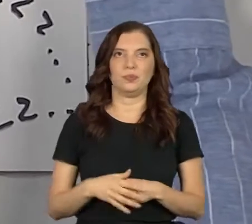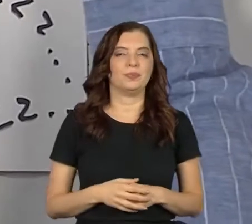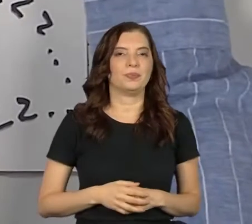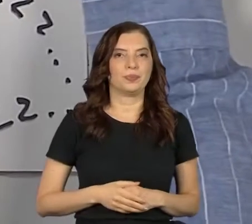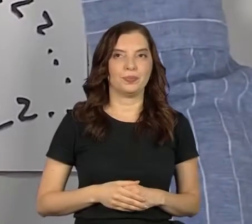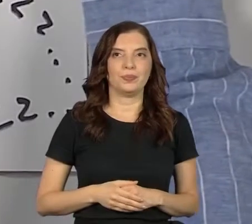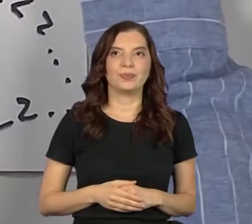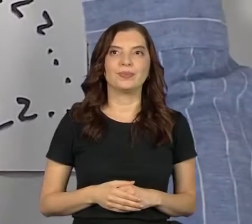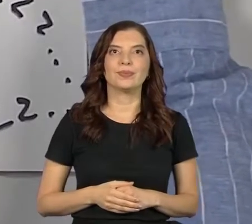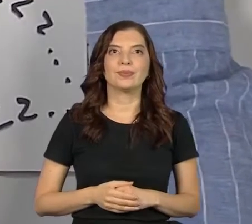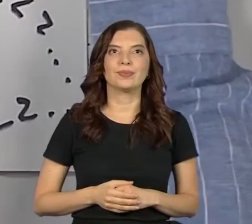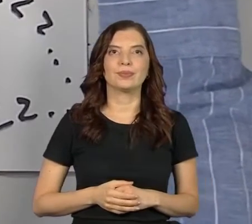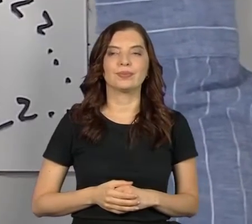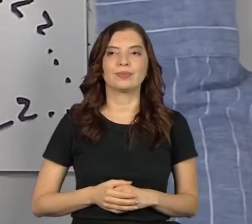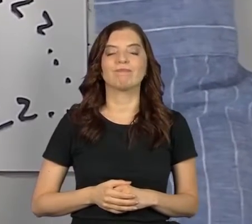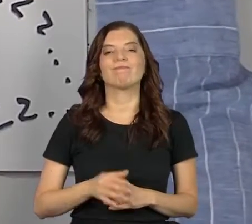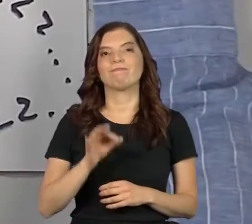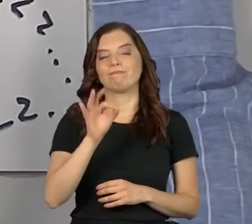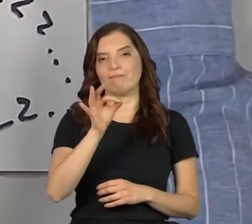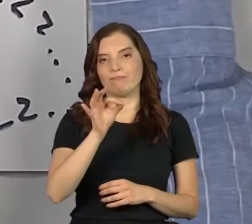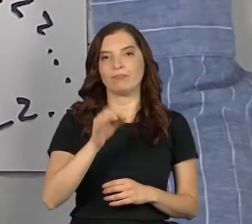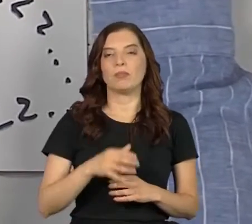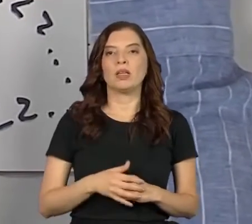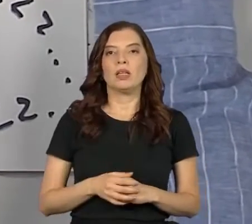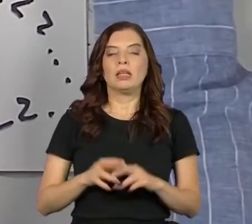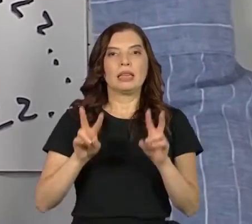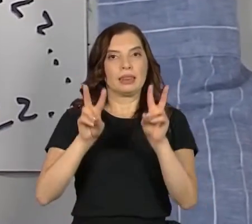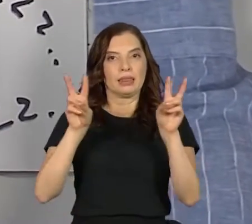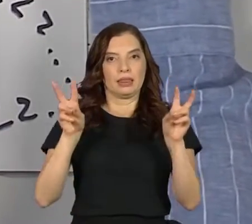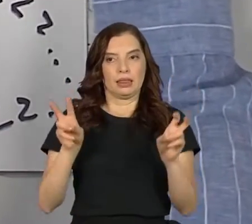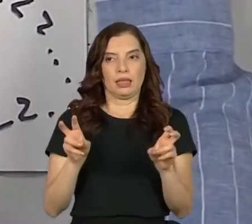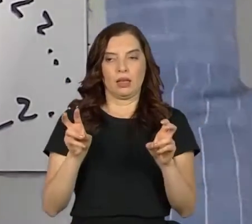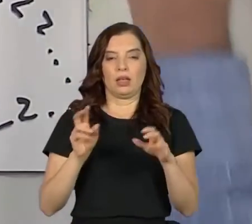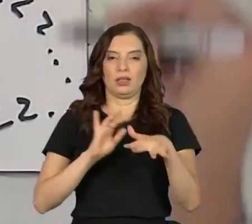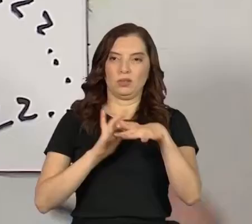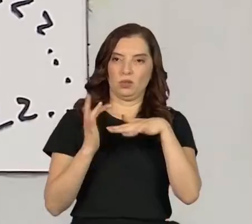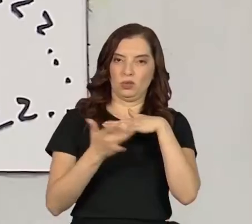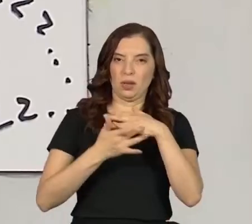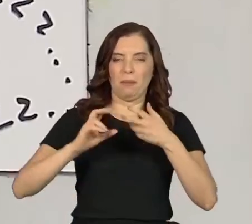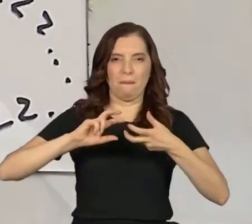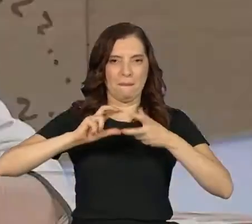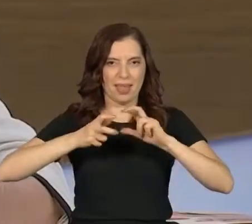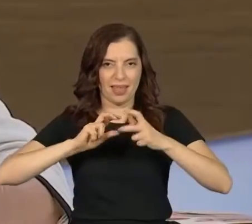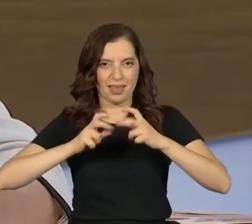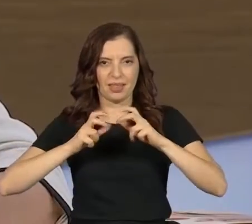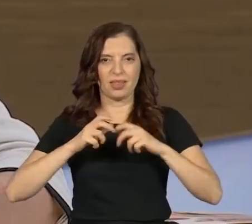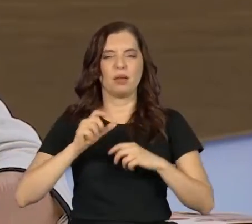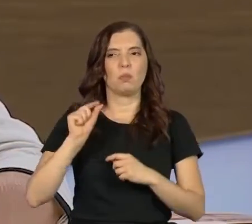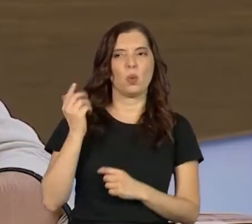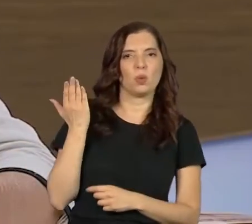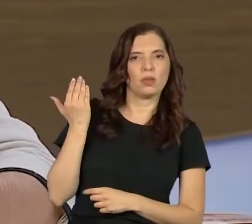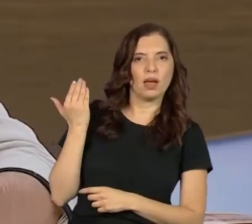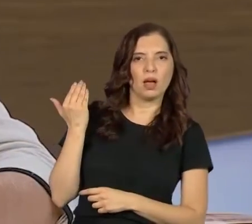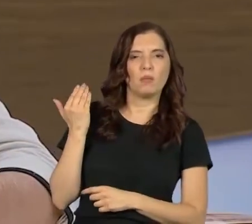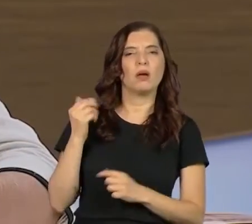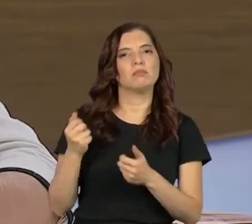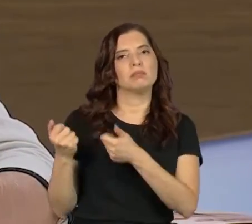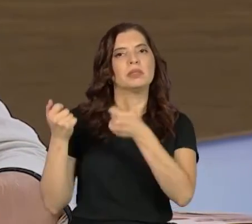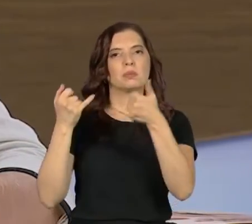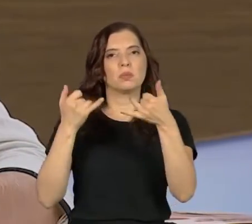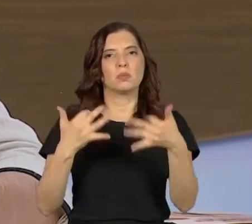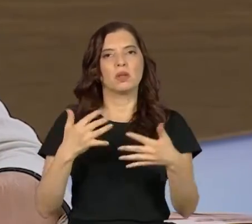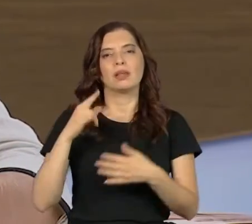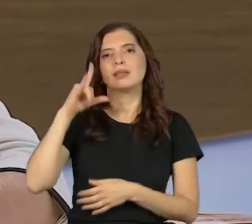Jonathan, falando ainda das redes sociais, a Meta anunciou recentemente a criação do Instagram Teen Accounts, né,